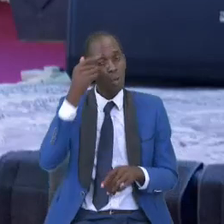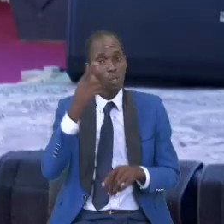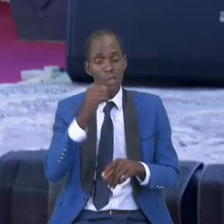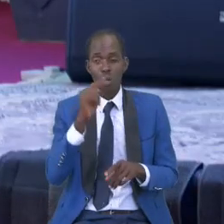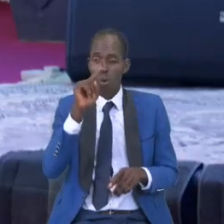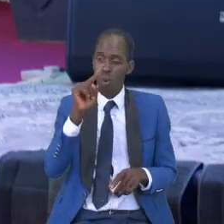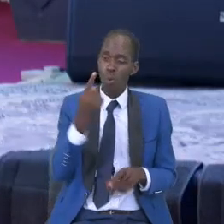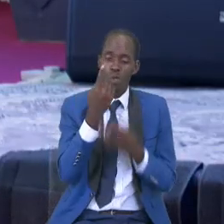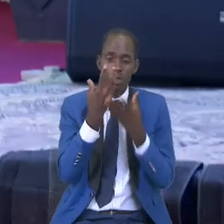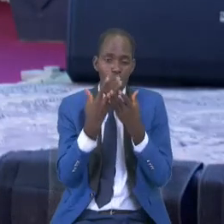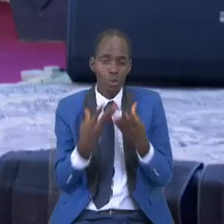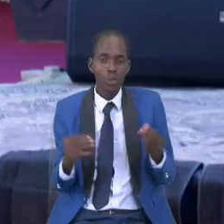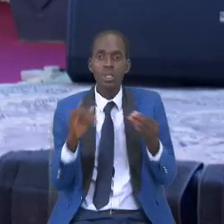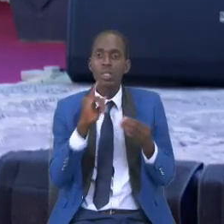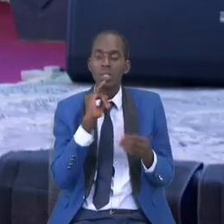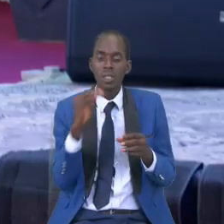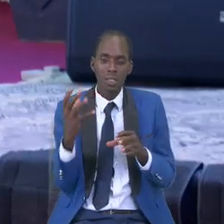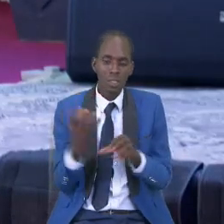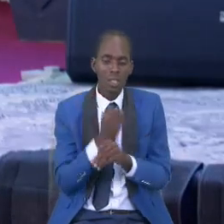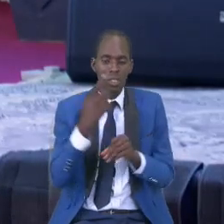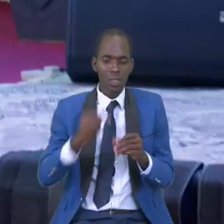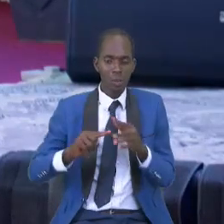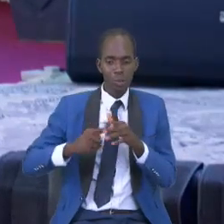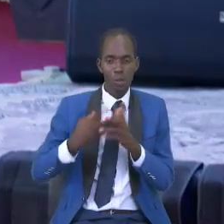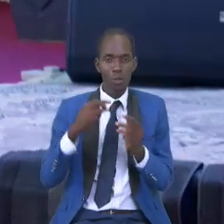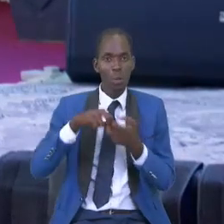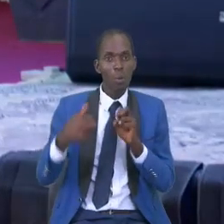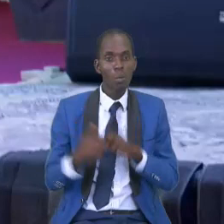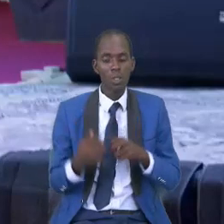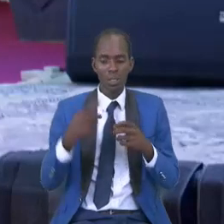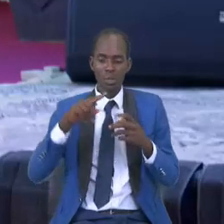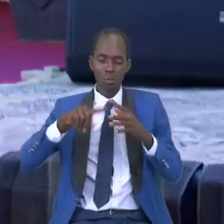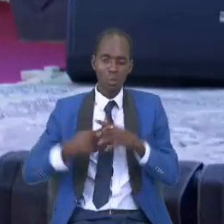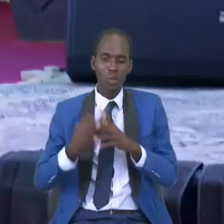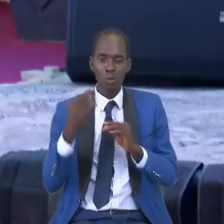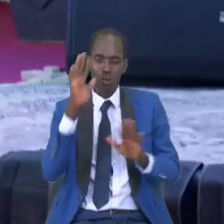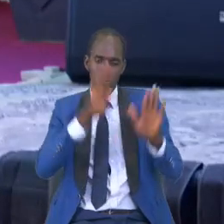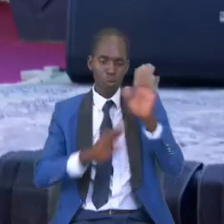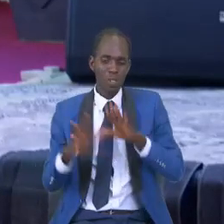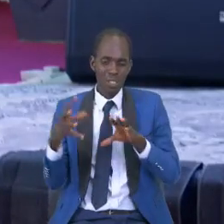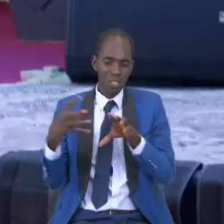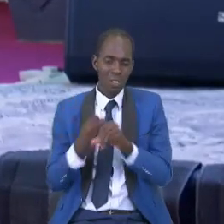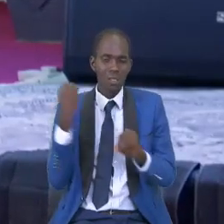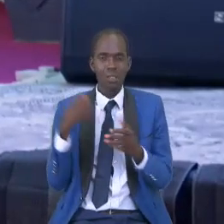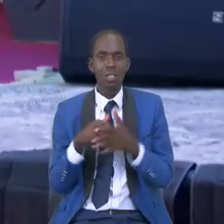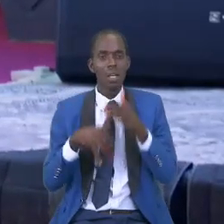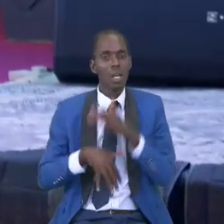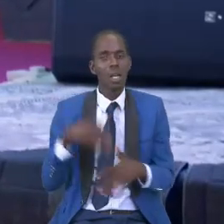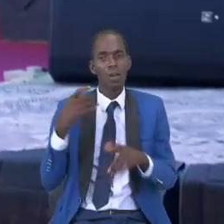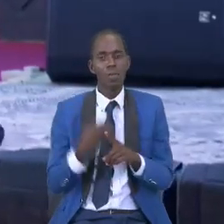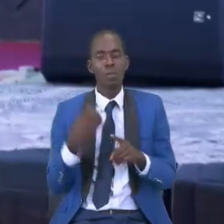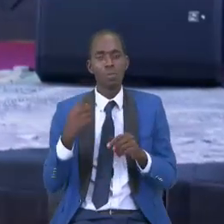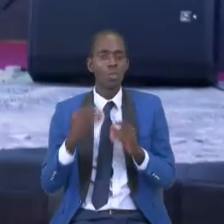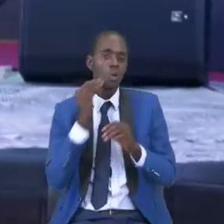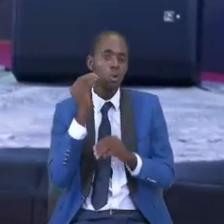trouble, the source of the problem, get that source out of the boat, get it out of the ship, and get it out of